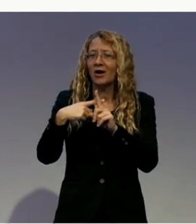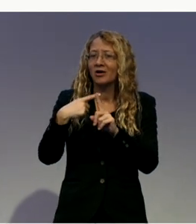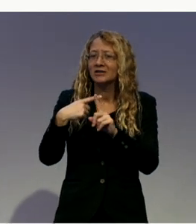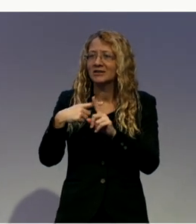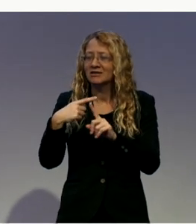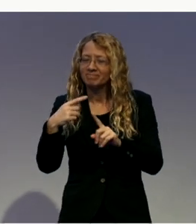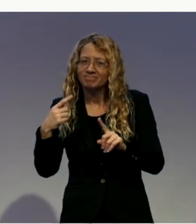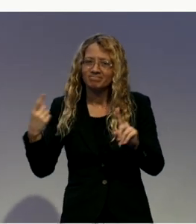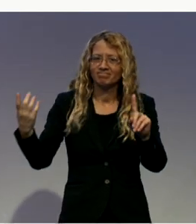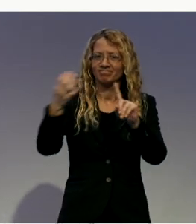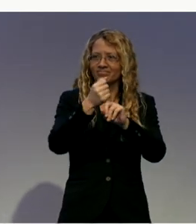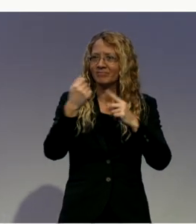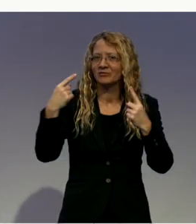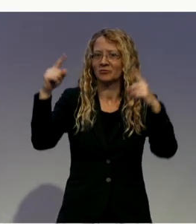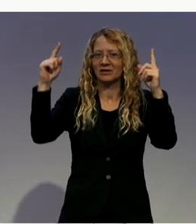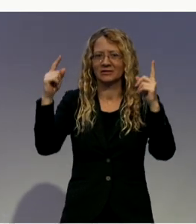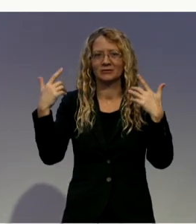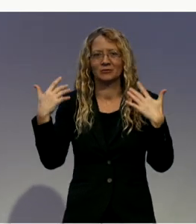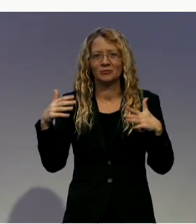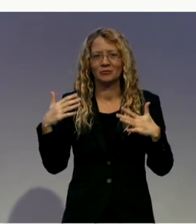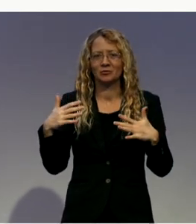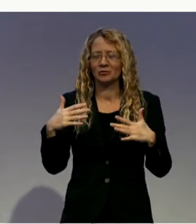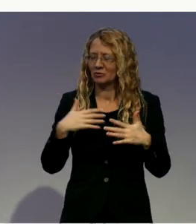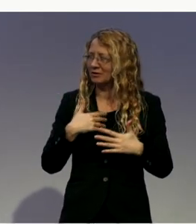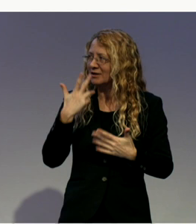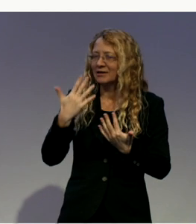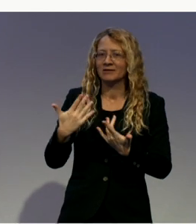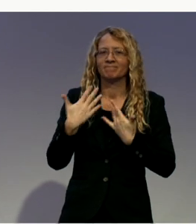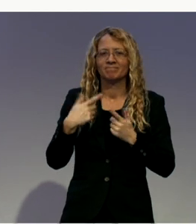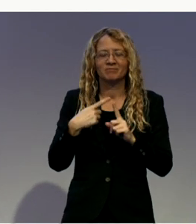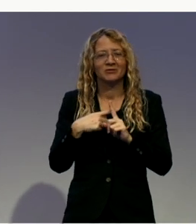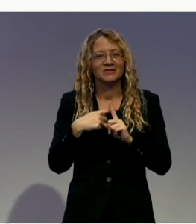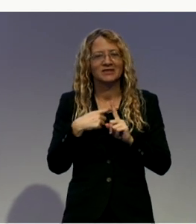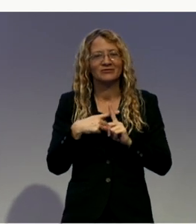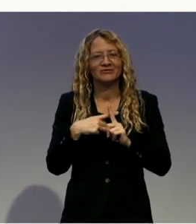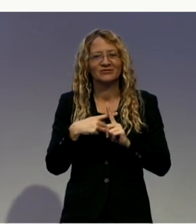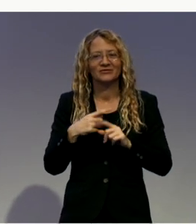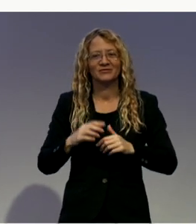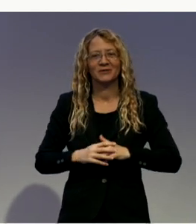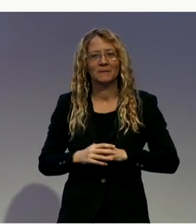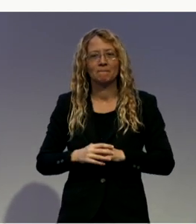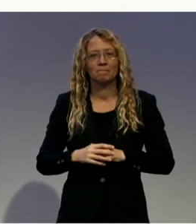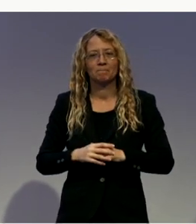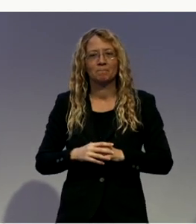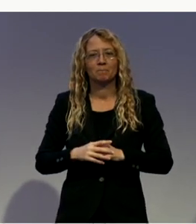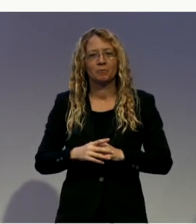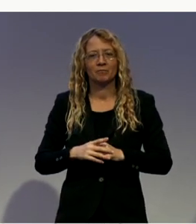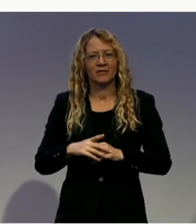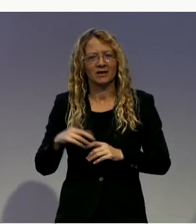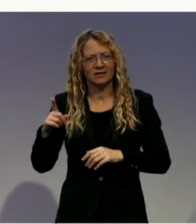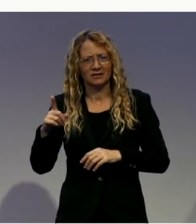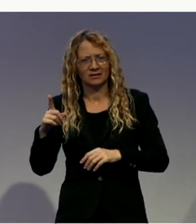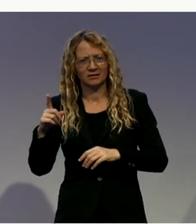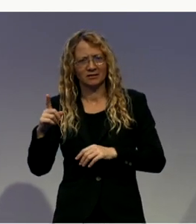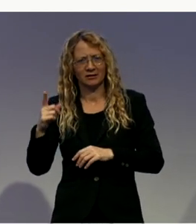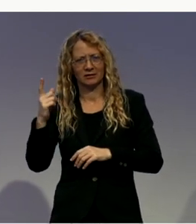are building the good stories. So then we start seeing a lot of good things around. So what would you